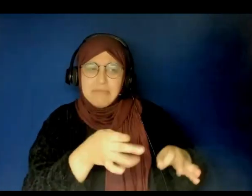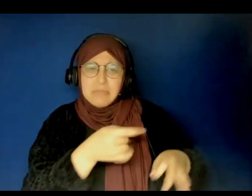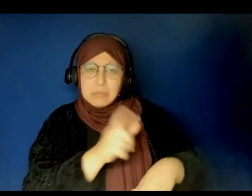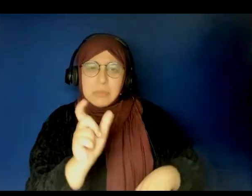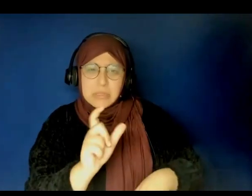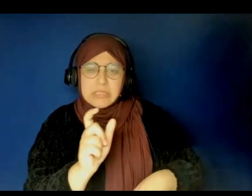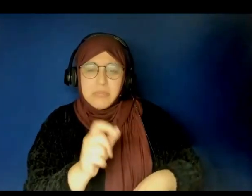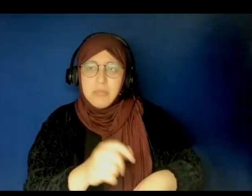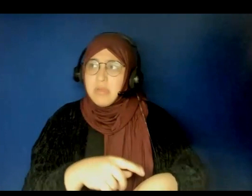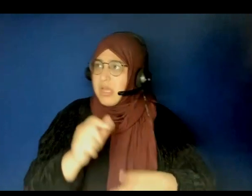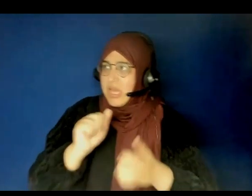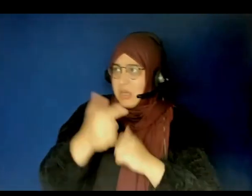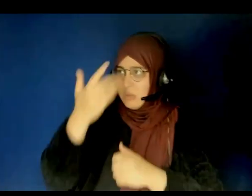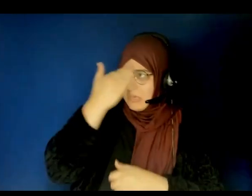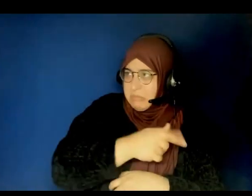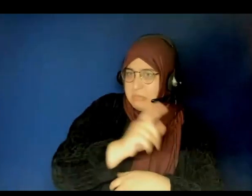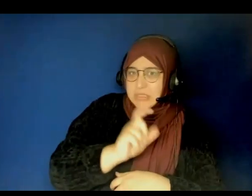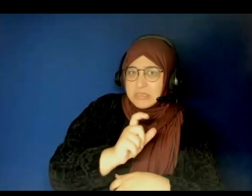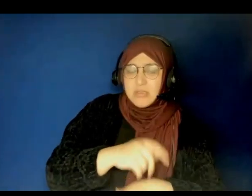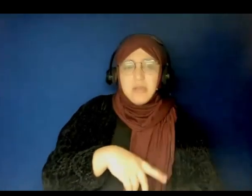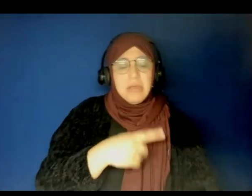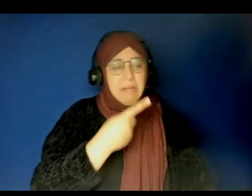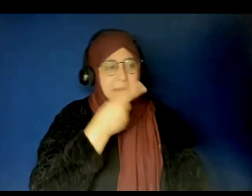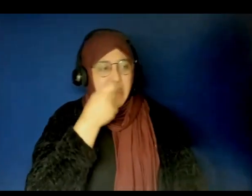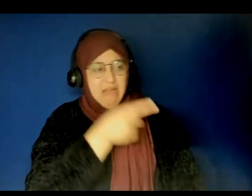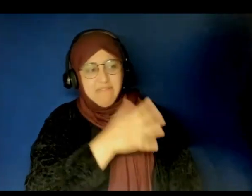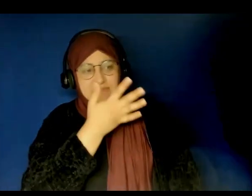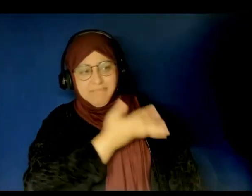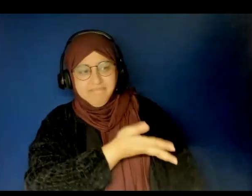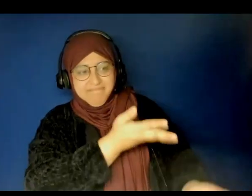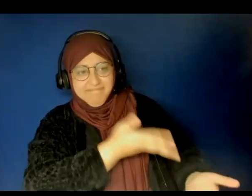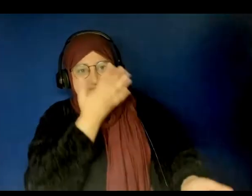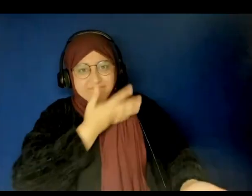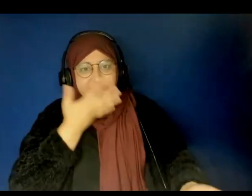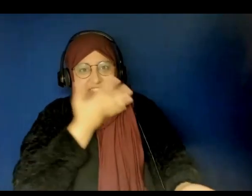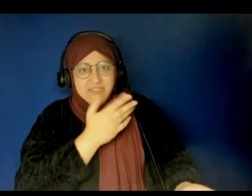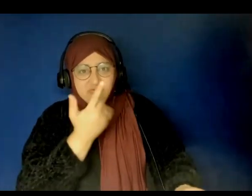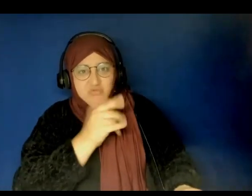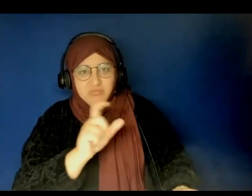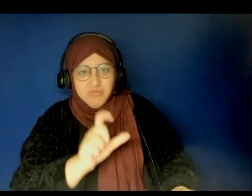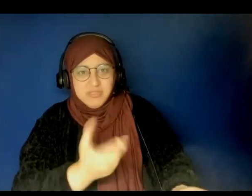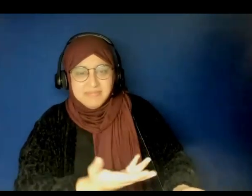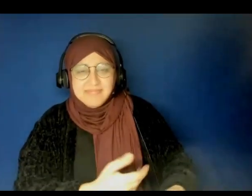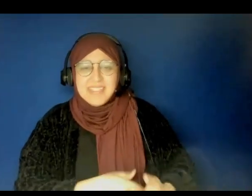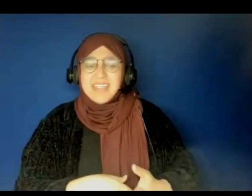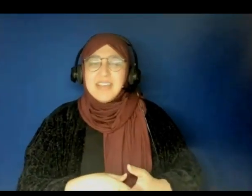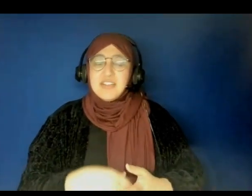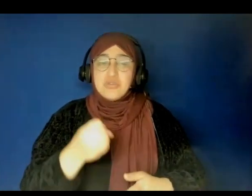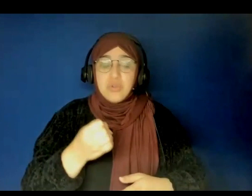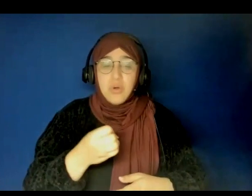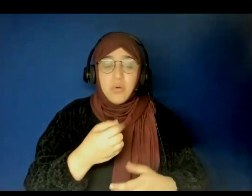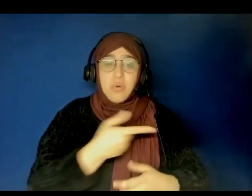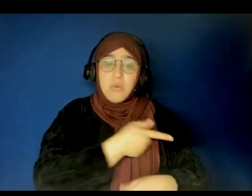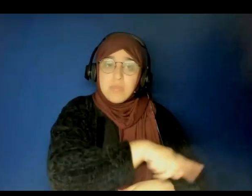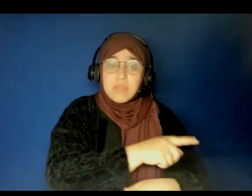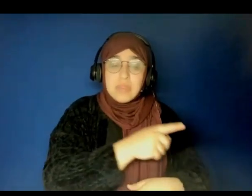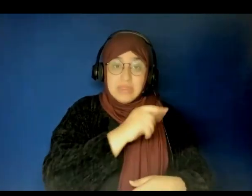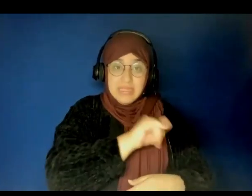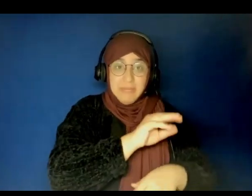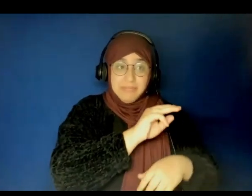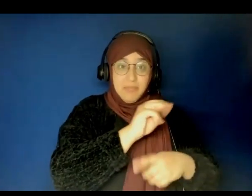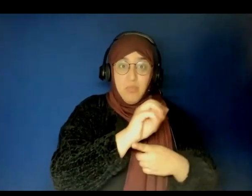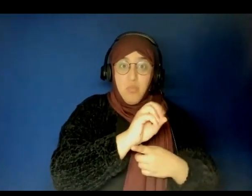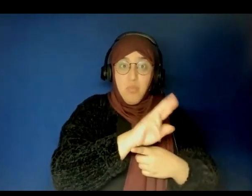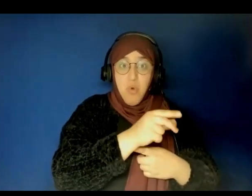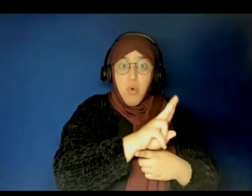Muslim. How do you know he's a Muslim? Oh, from the way, that he looks or whatever. So they contact the masjid. Do